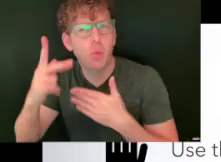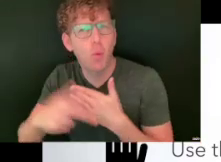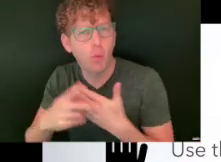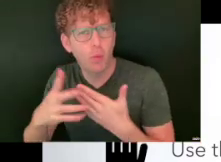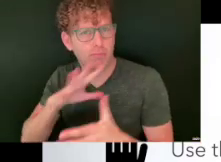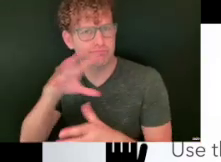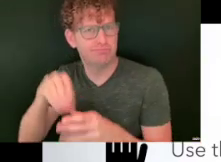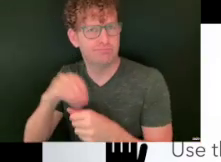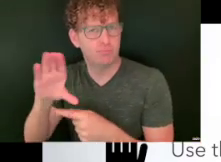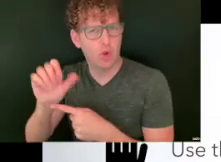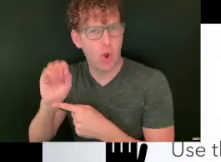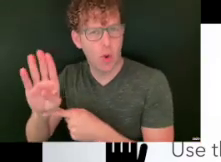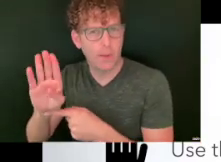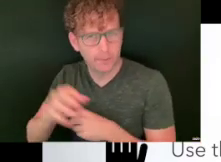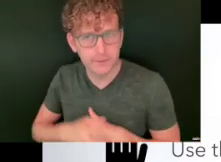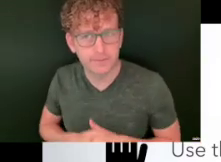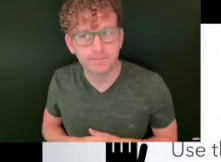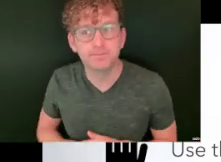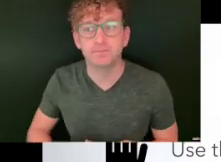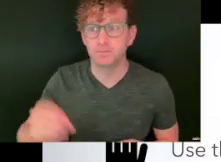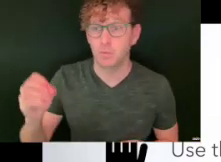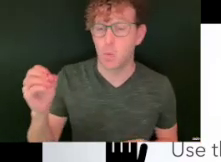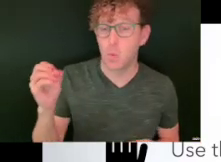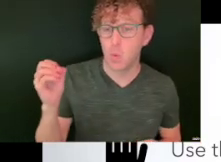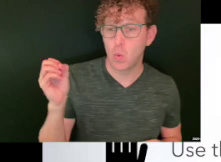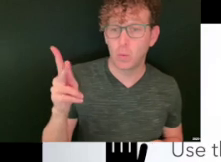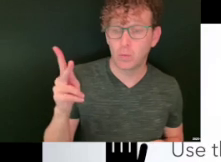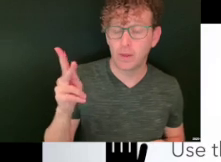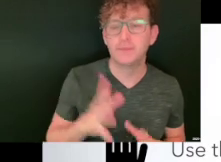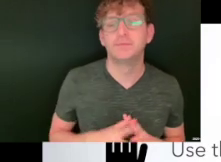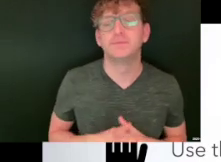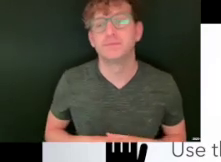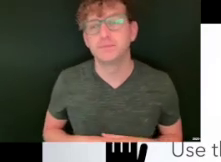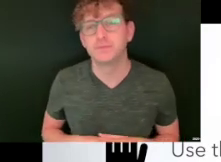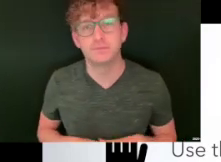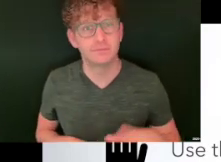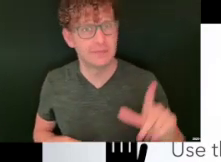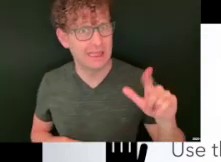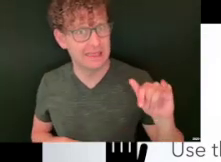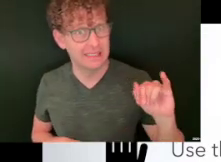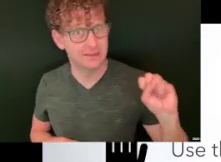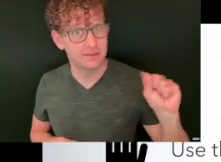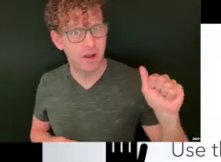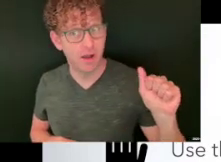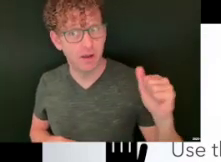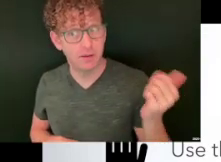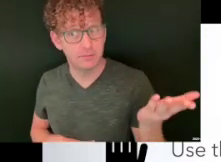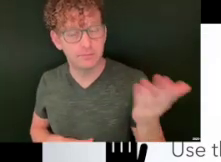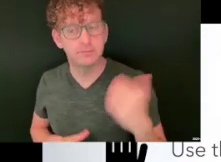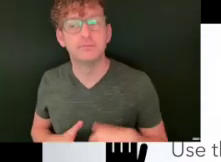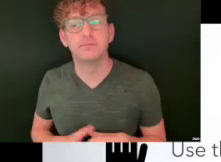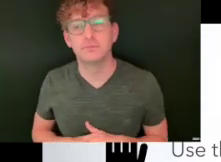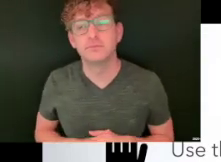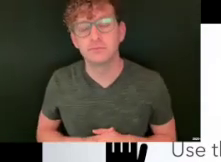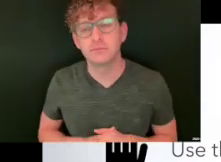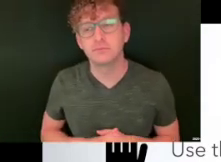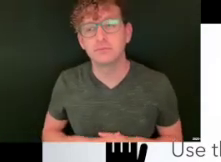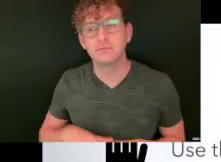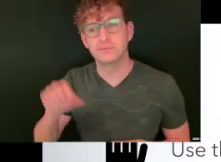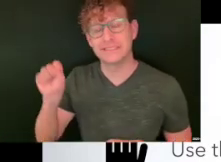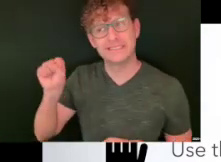staff that work on the project, but we do pool expertise across regulatory programs,